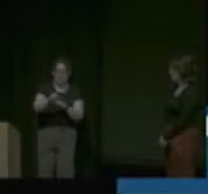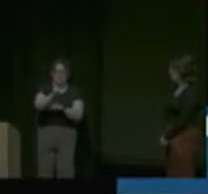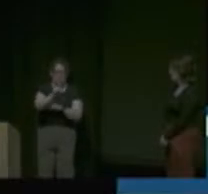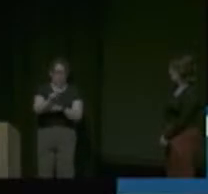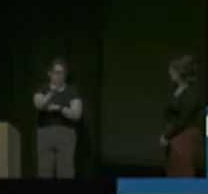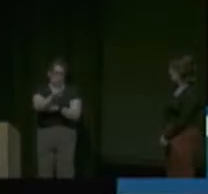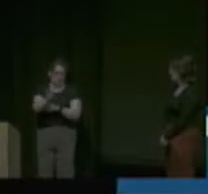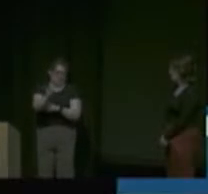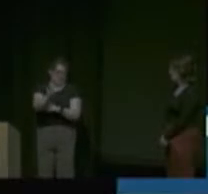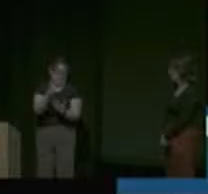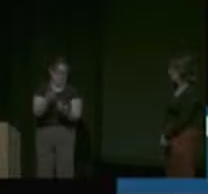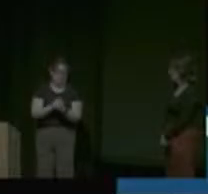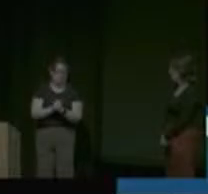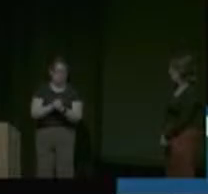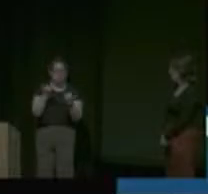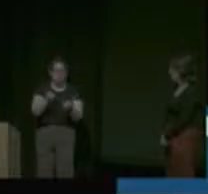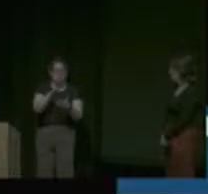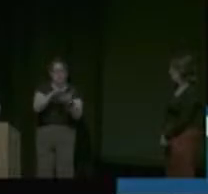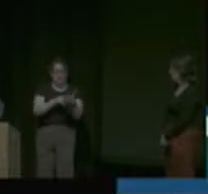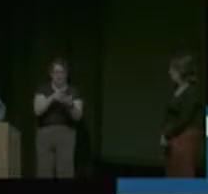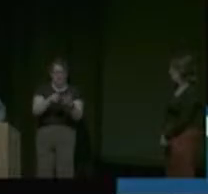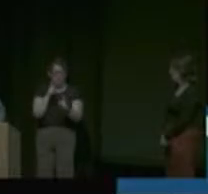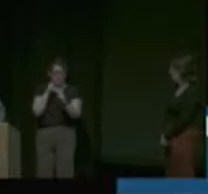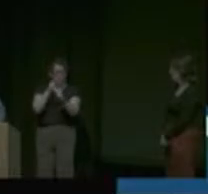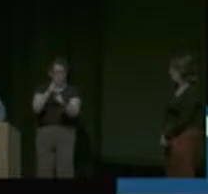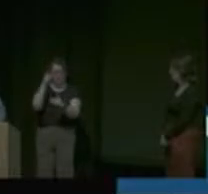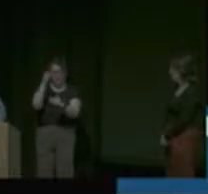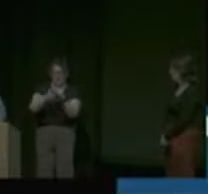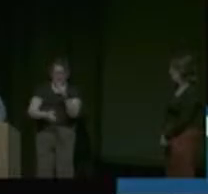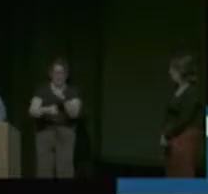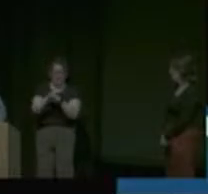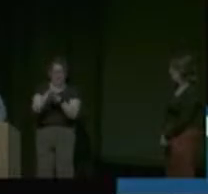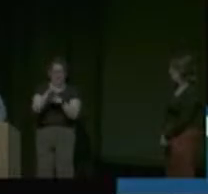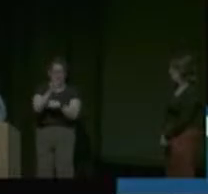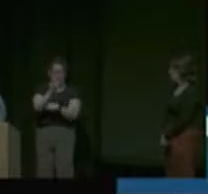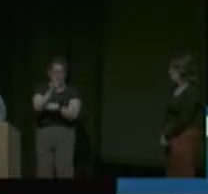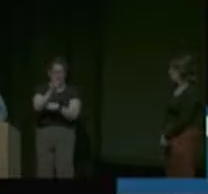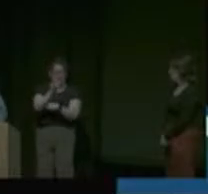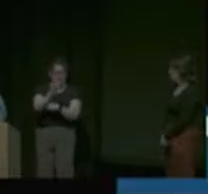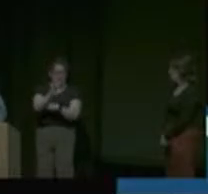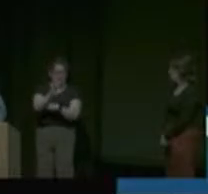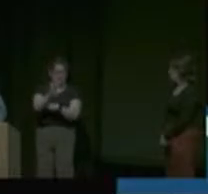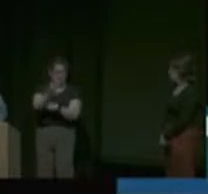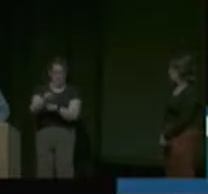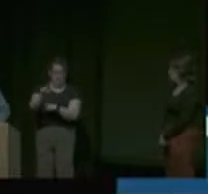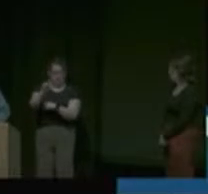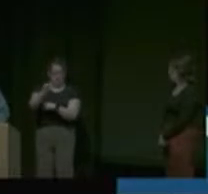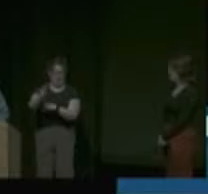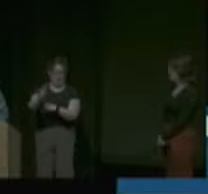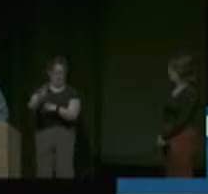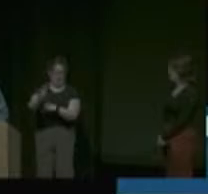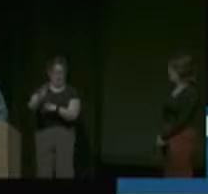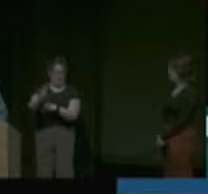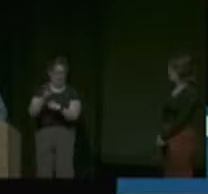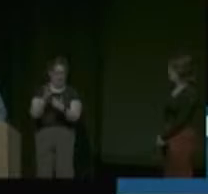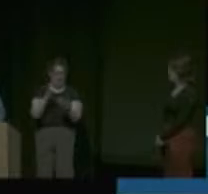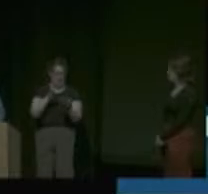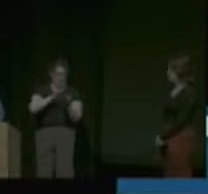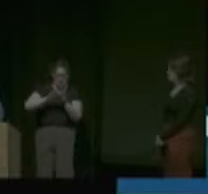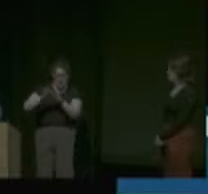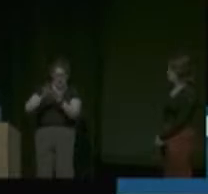But current schedule is try to finish in December of 2027 with restoration, closeout,